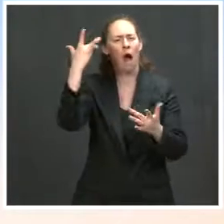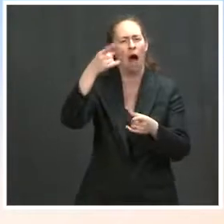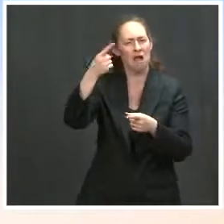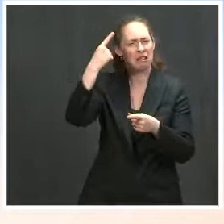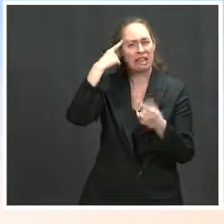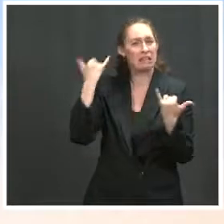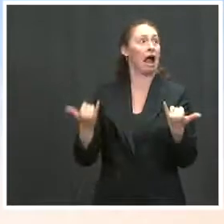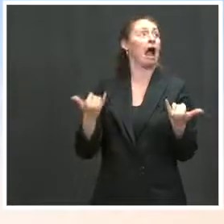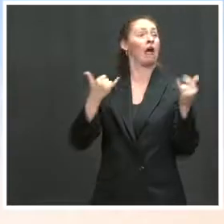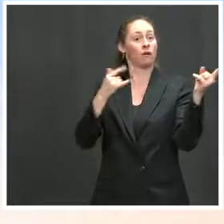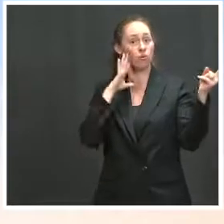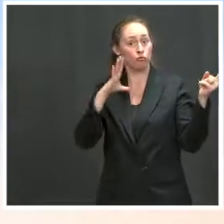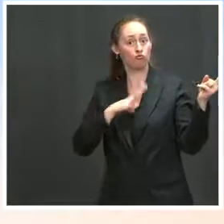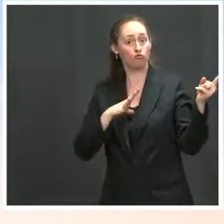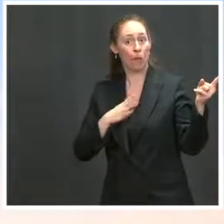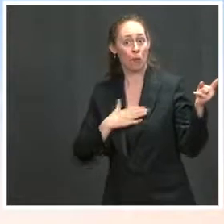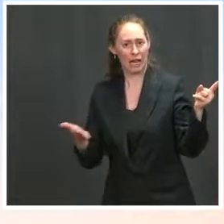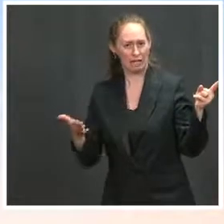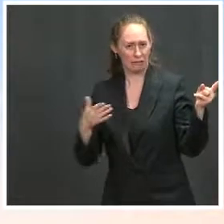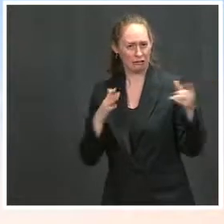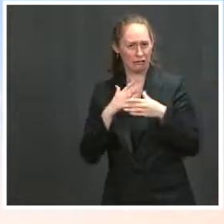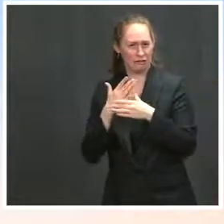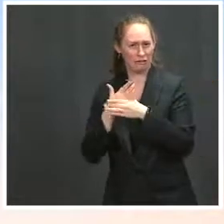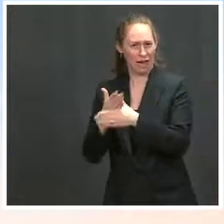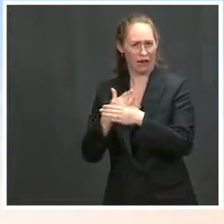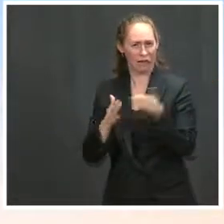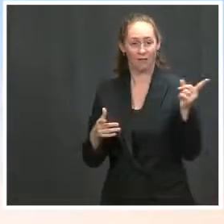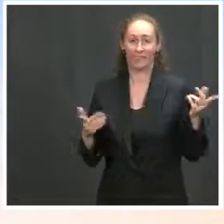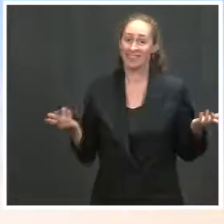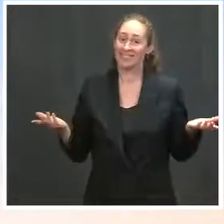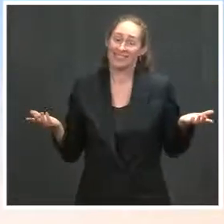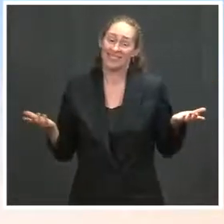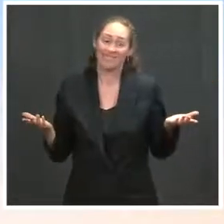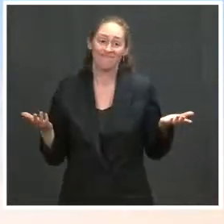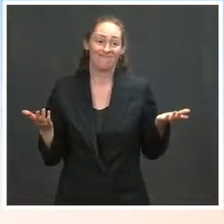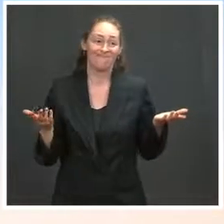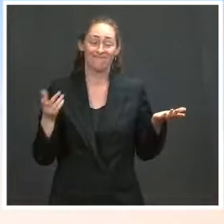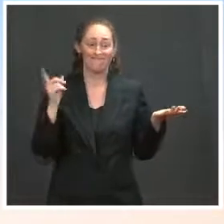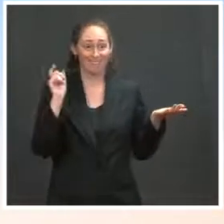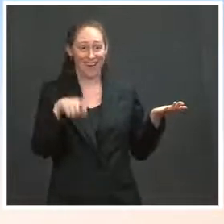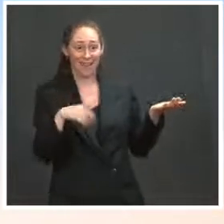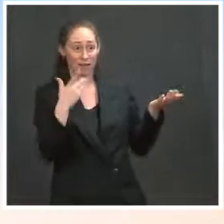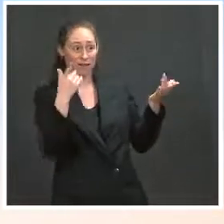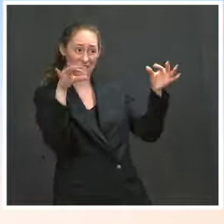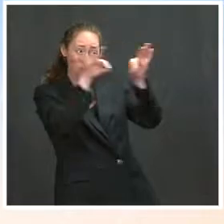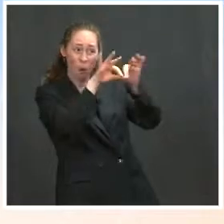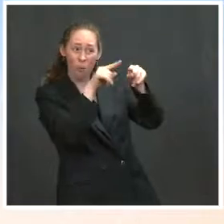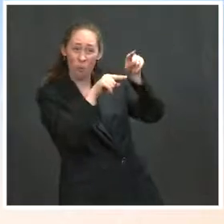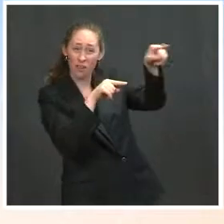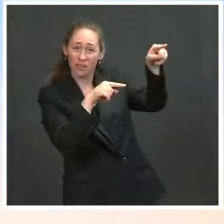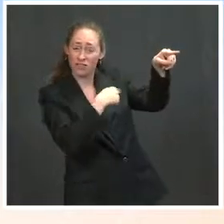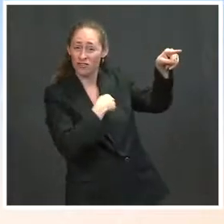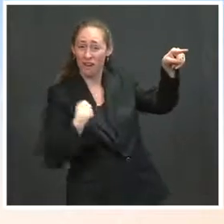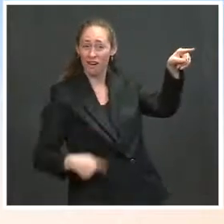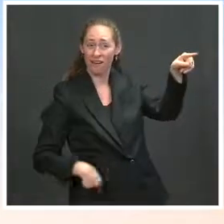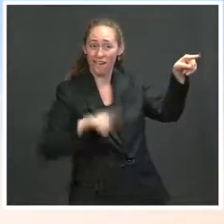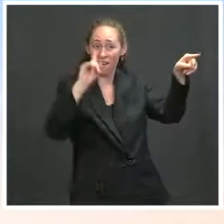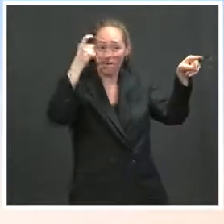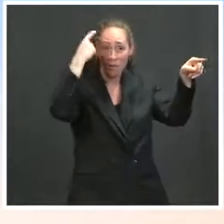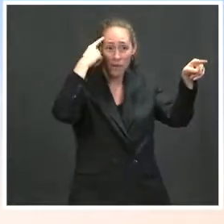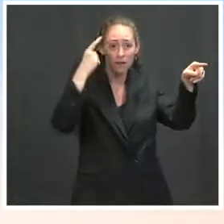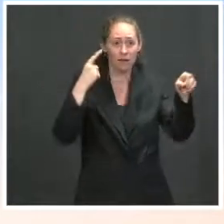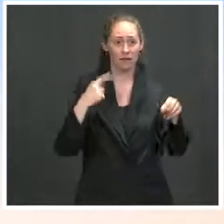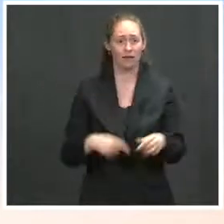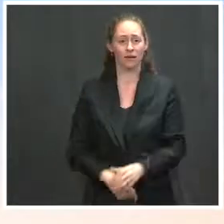the Chinese government, right? This is something that should be important. It should matter to them, but this is a question for them as well. Has the president